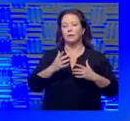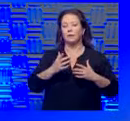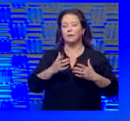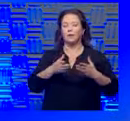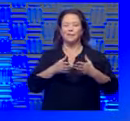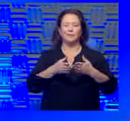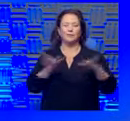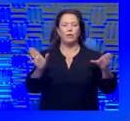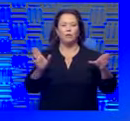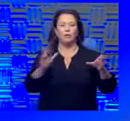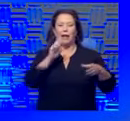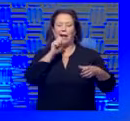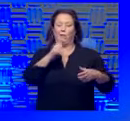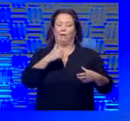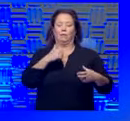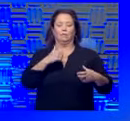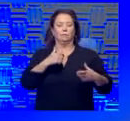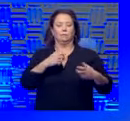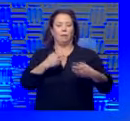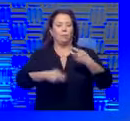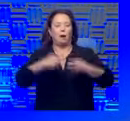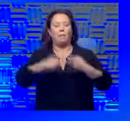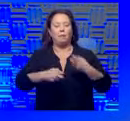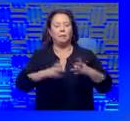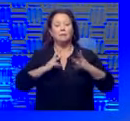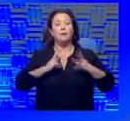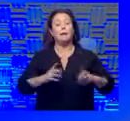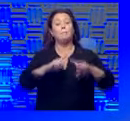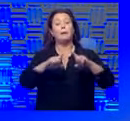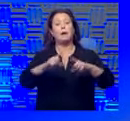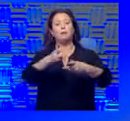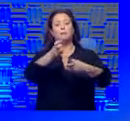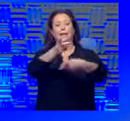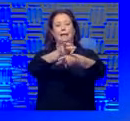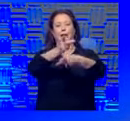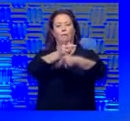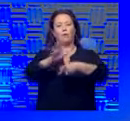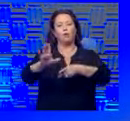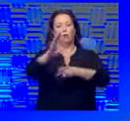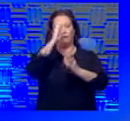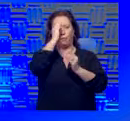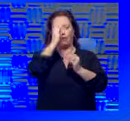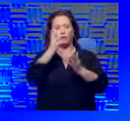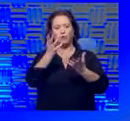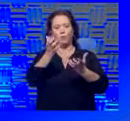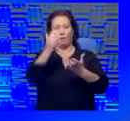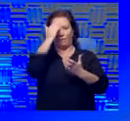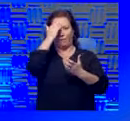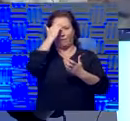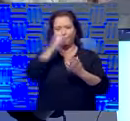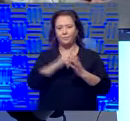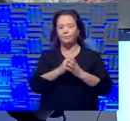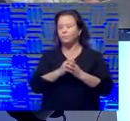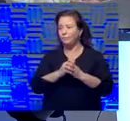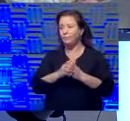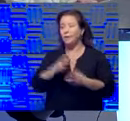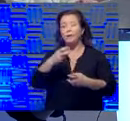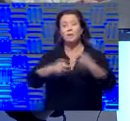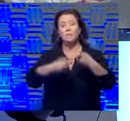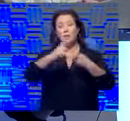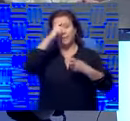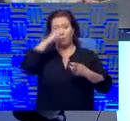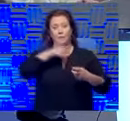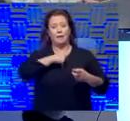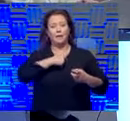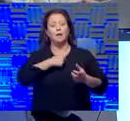a inherent problem with them. But you have to be careful what kind of information you're trying to get from that as well. Yeah, here's the problem. You got to